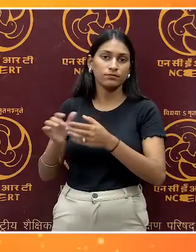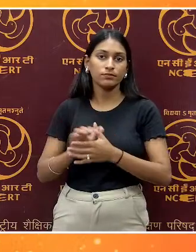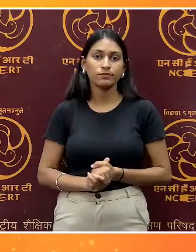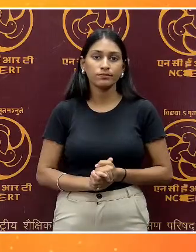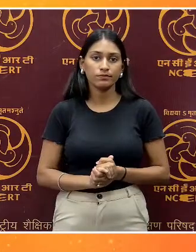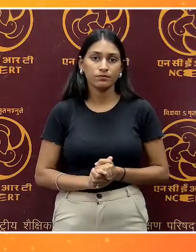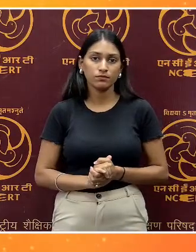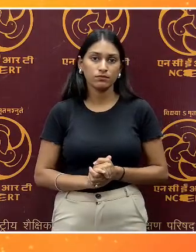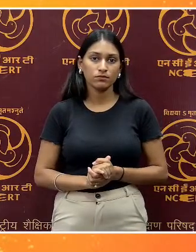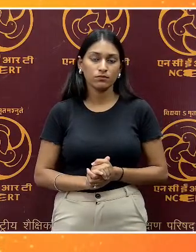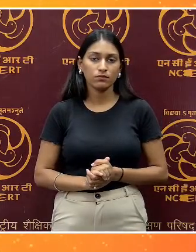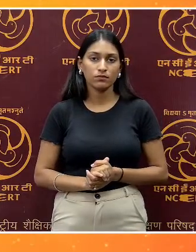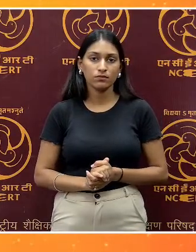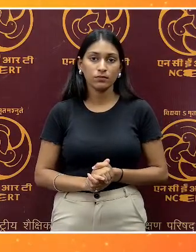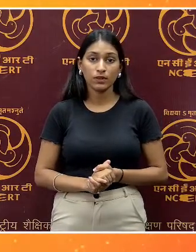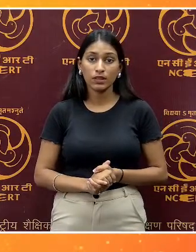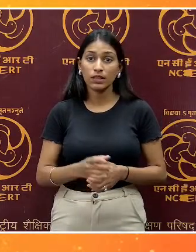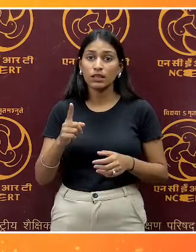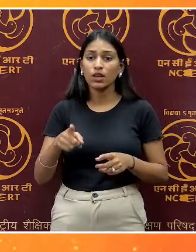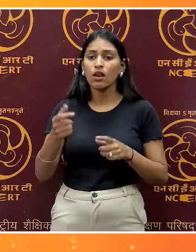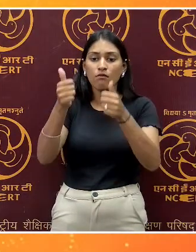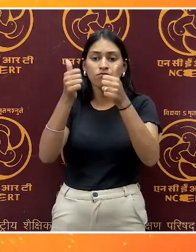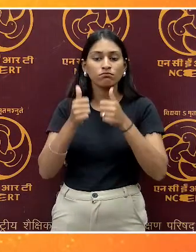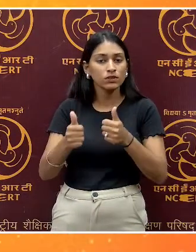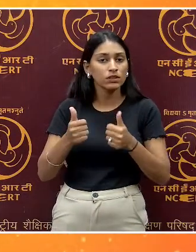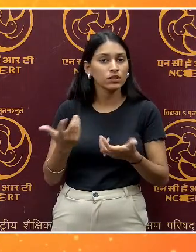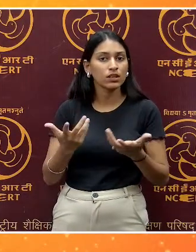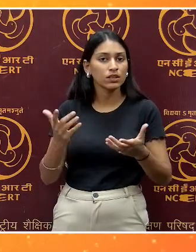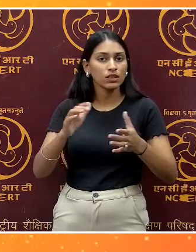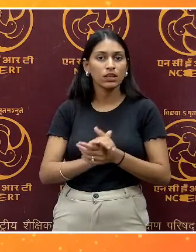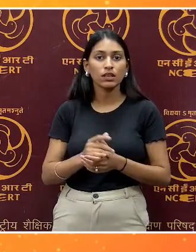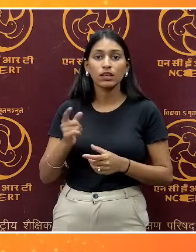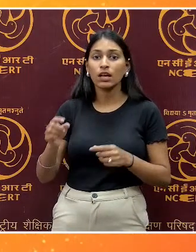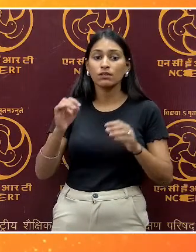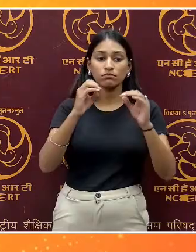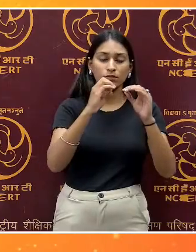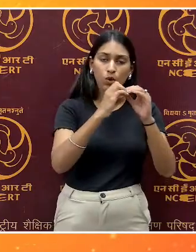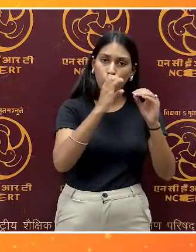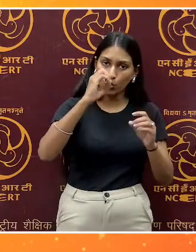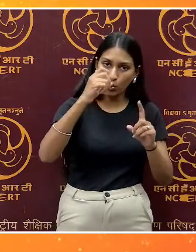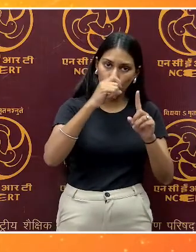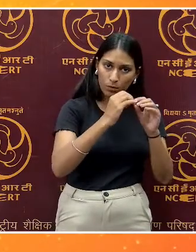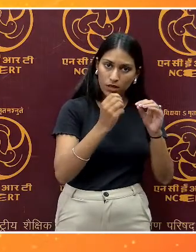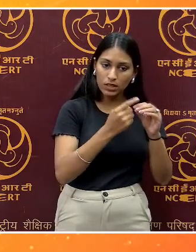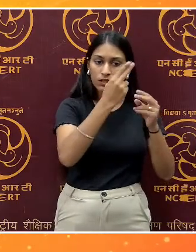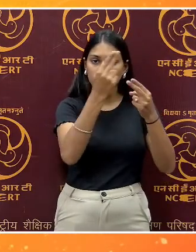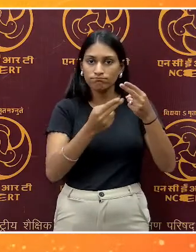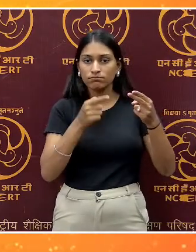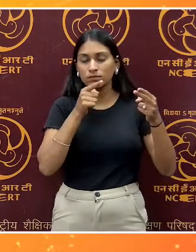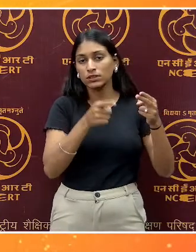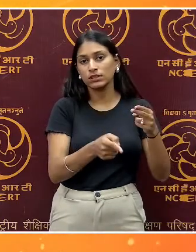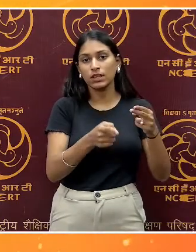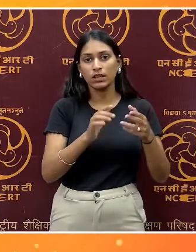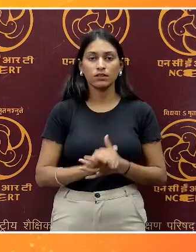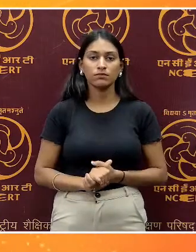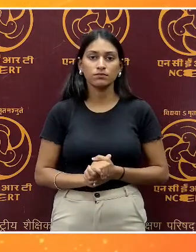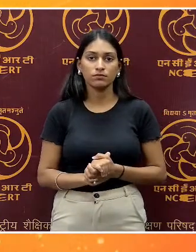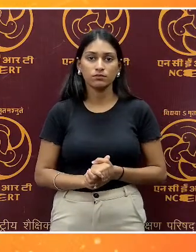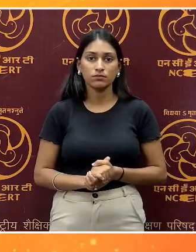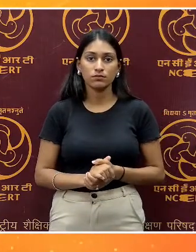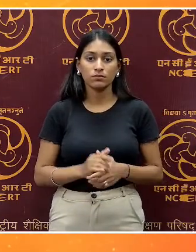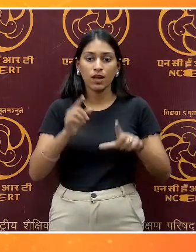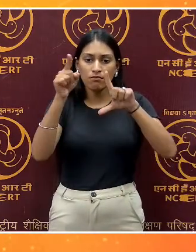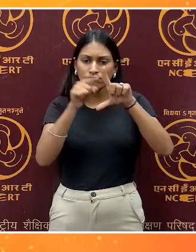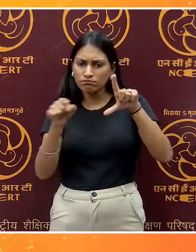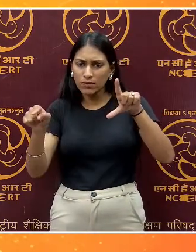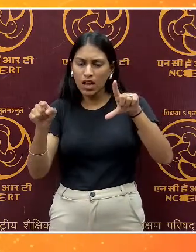the resultant or net displacement SOB in the diagram, 5 meter it will be, and angle you can measure